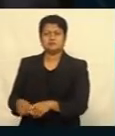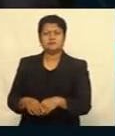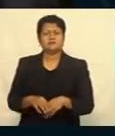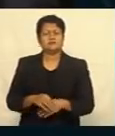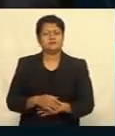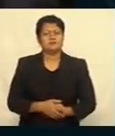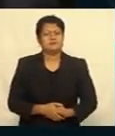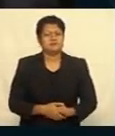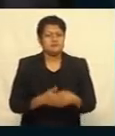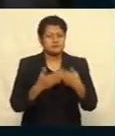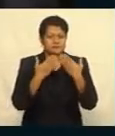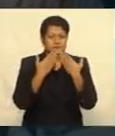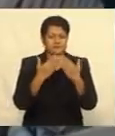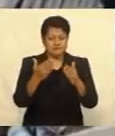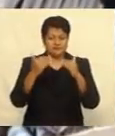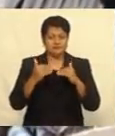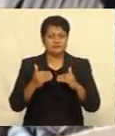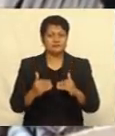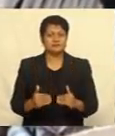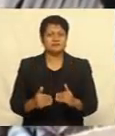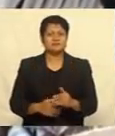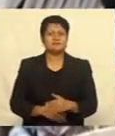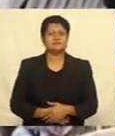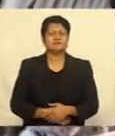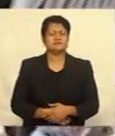Naka Felipe, up ahead.